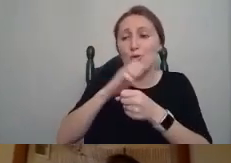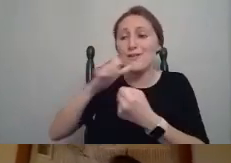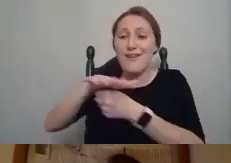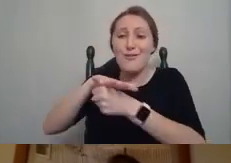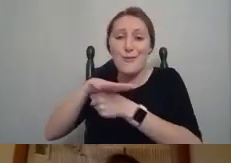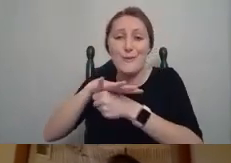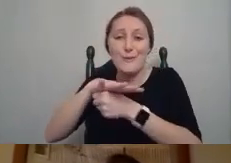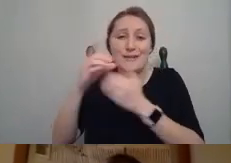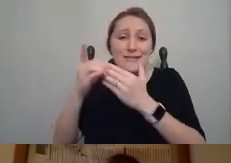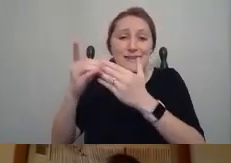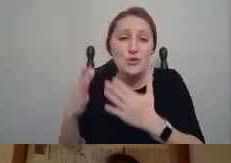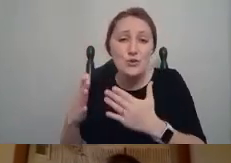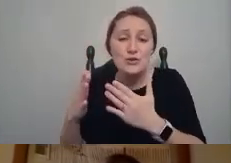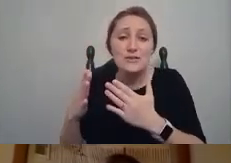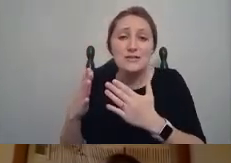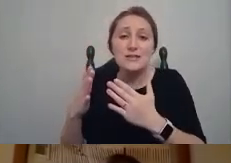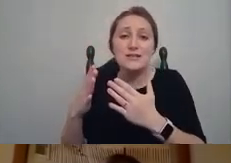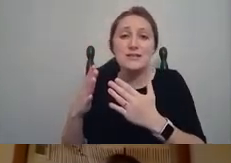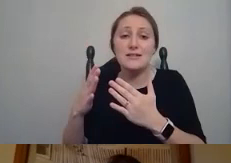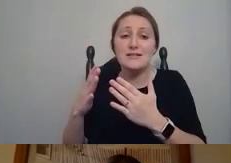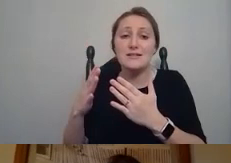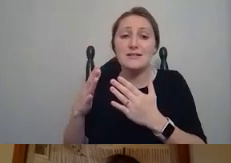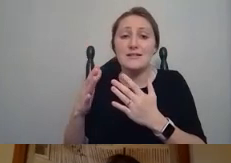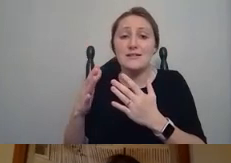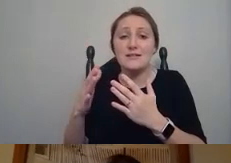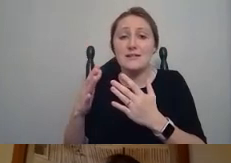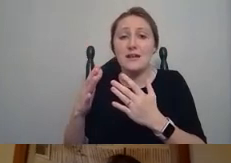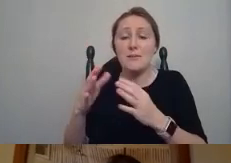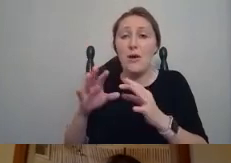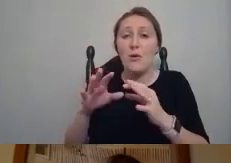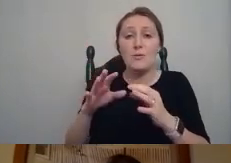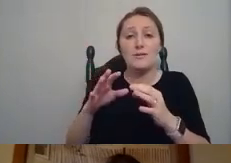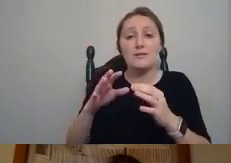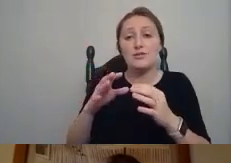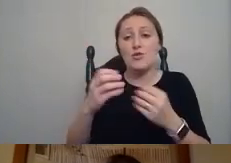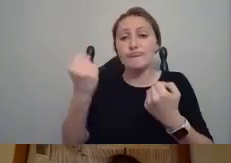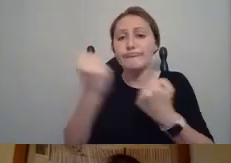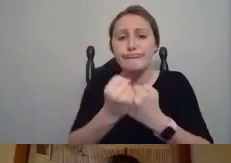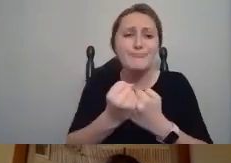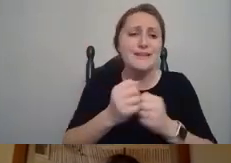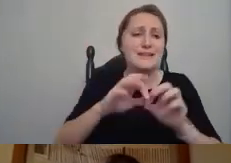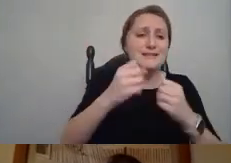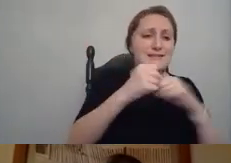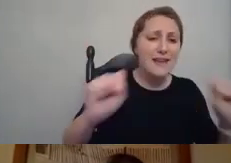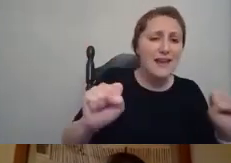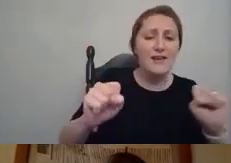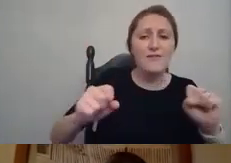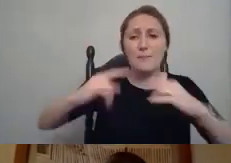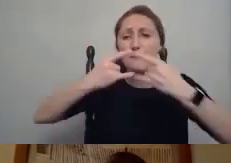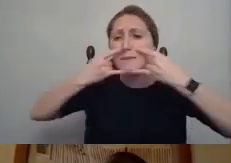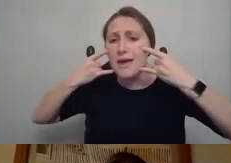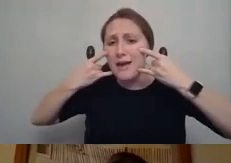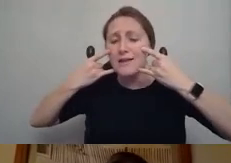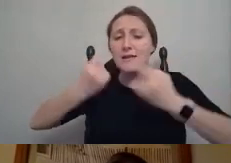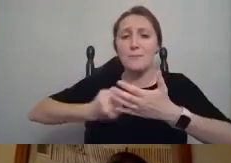leaders and family about like being safe, wearing a mask, and like prioritizing kids, because